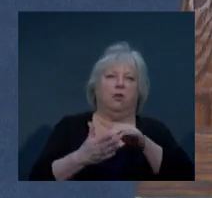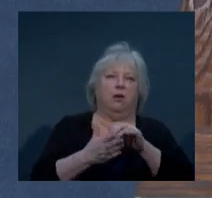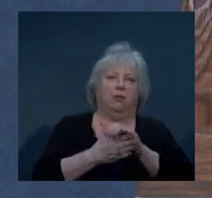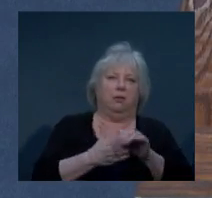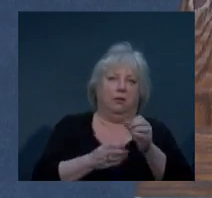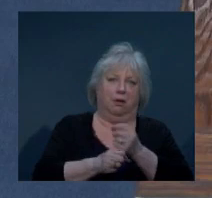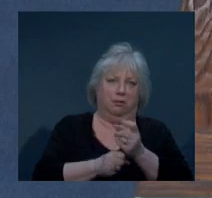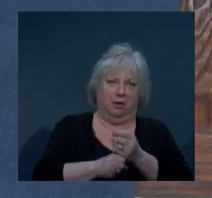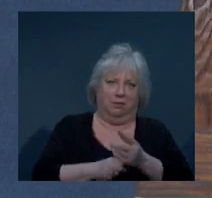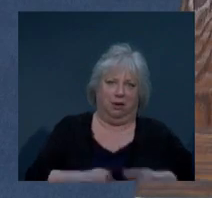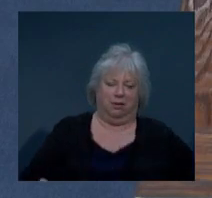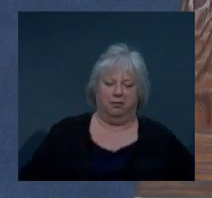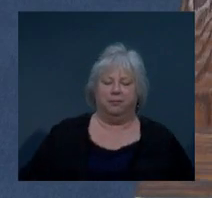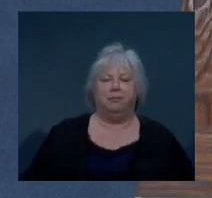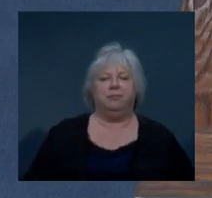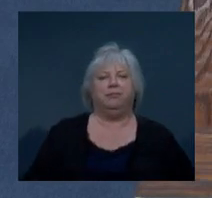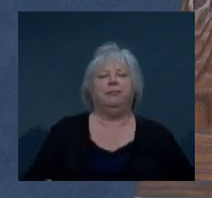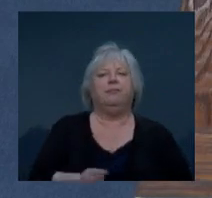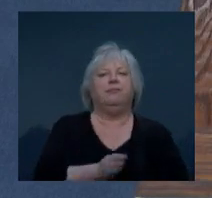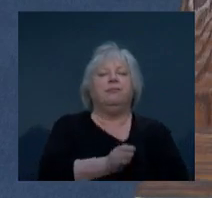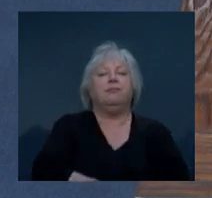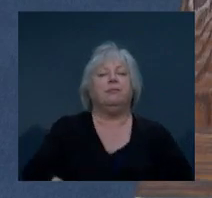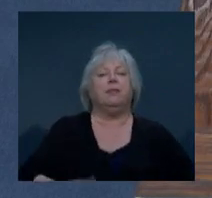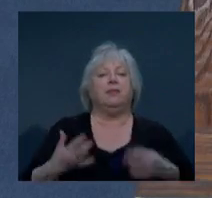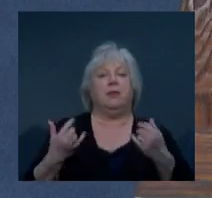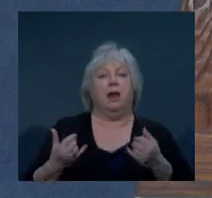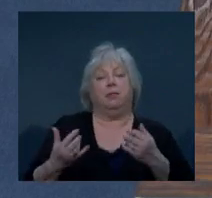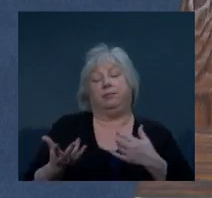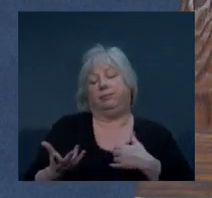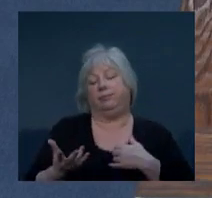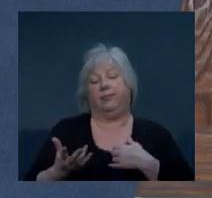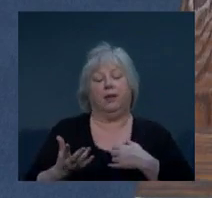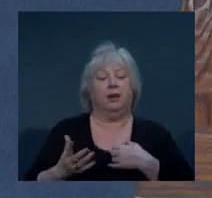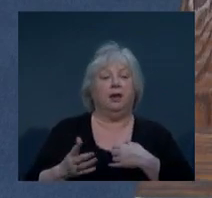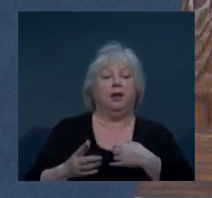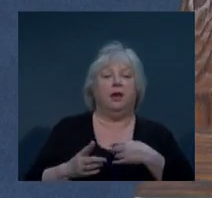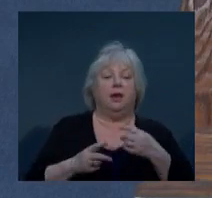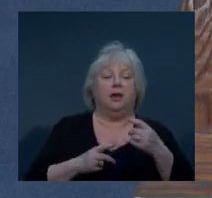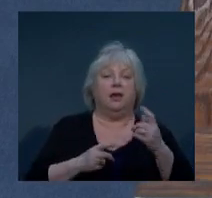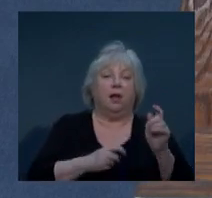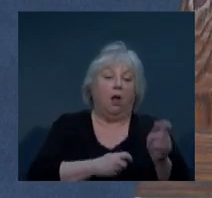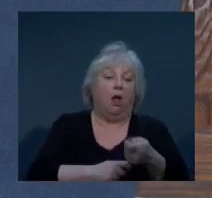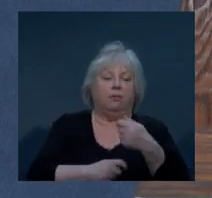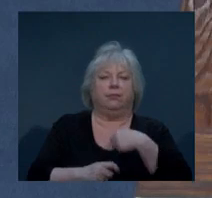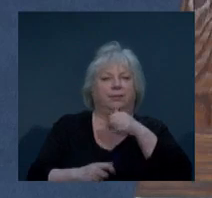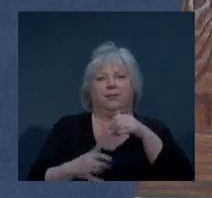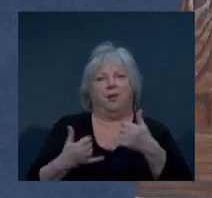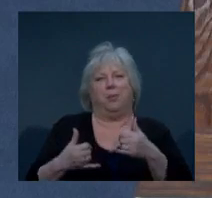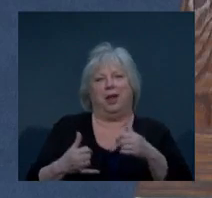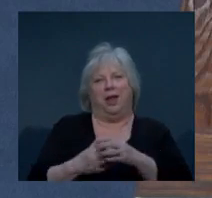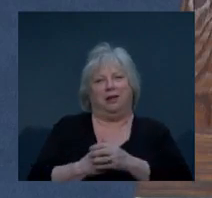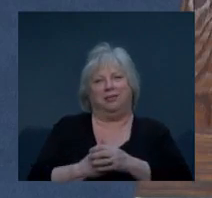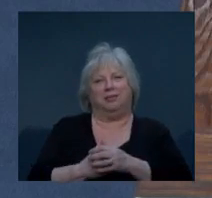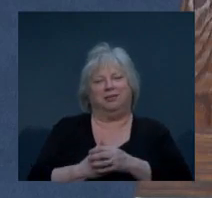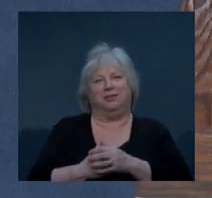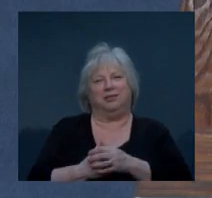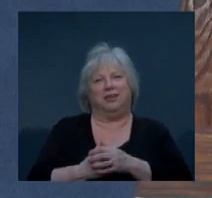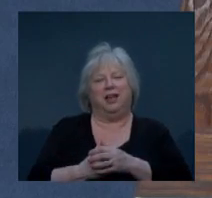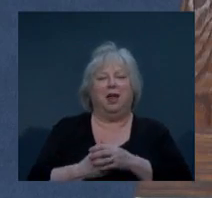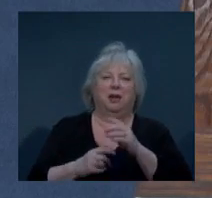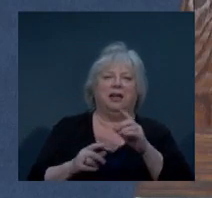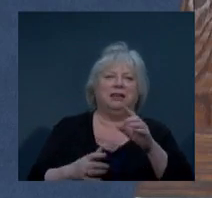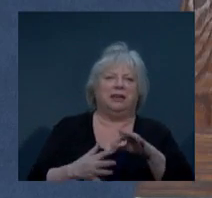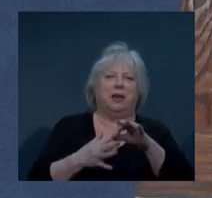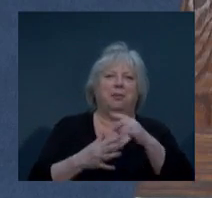a year. Now, I don't play golf other than putt-putt and things like that, but